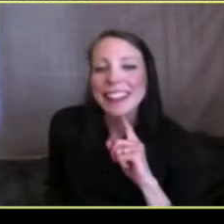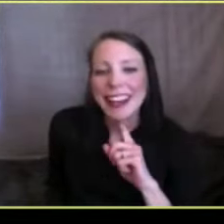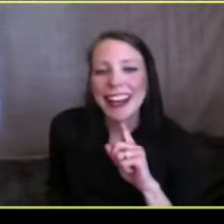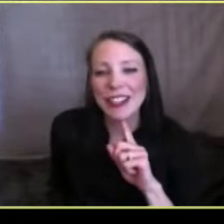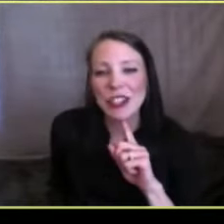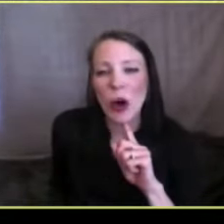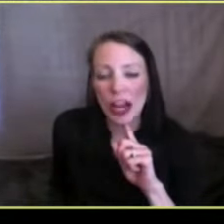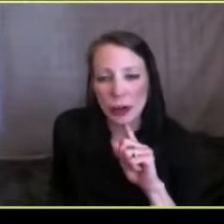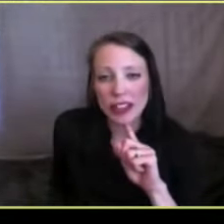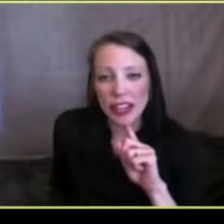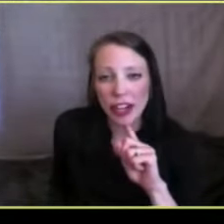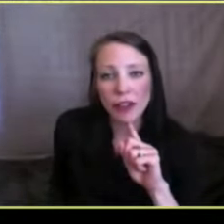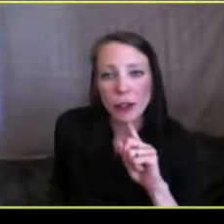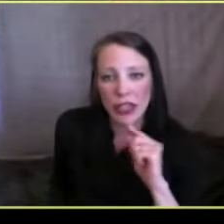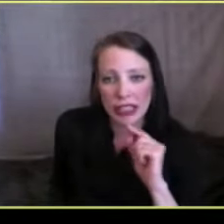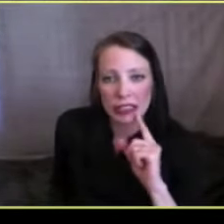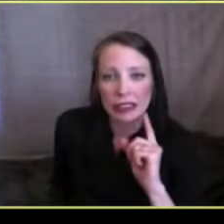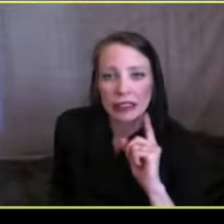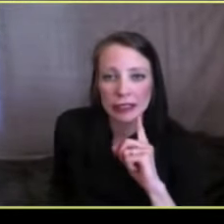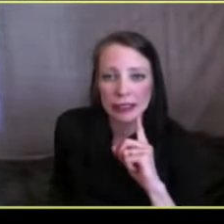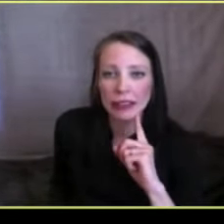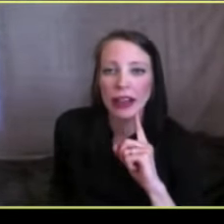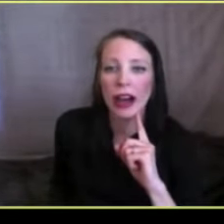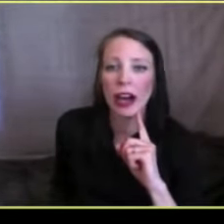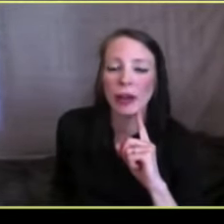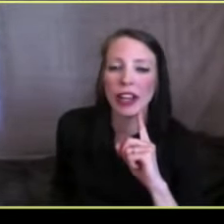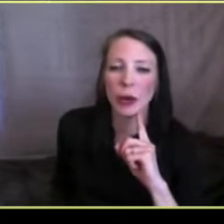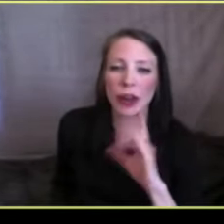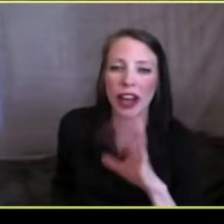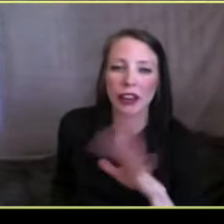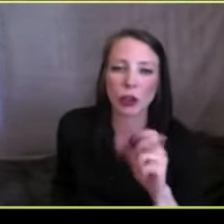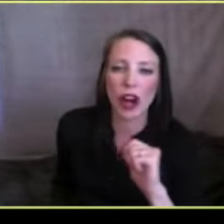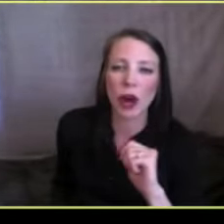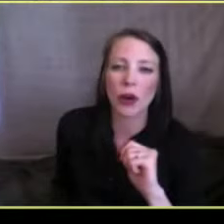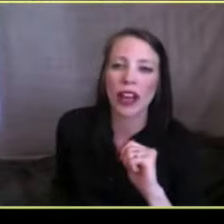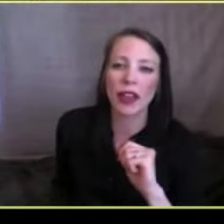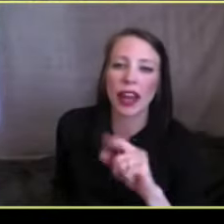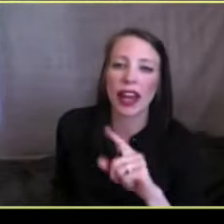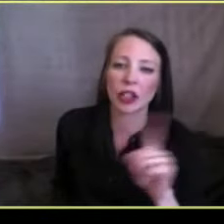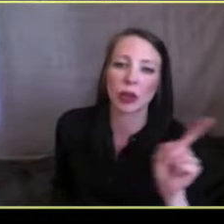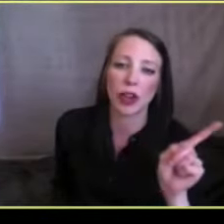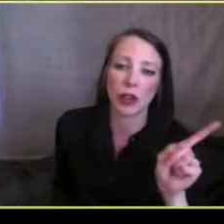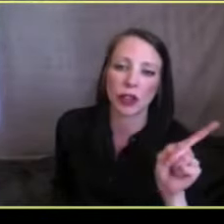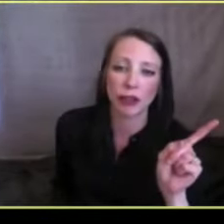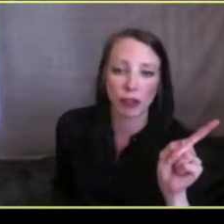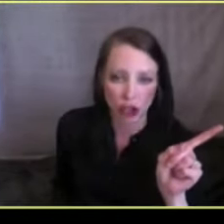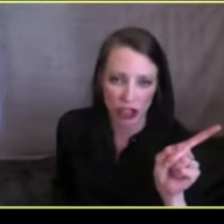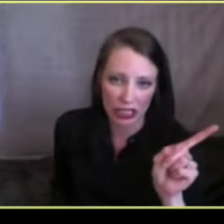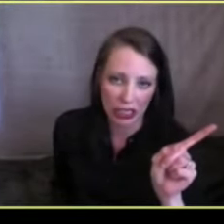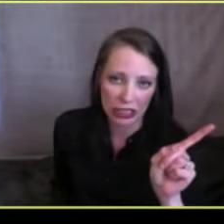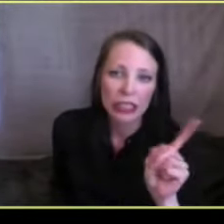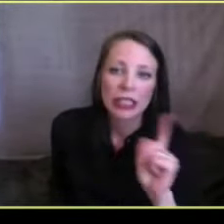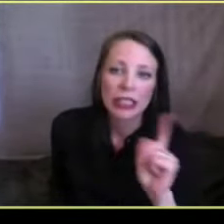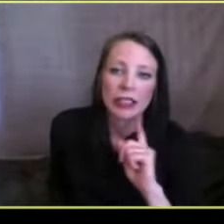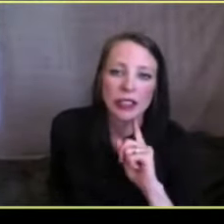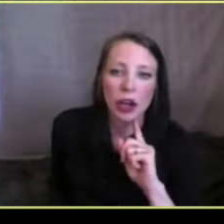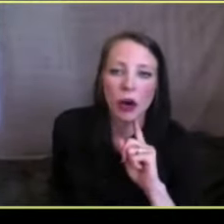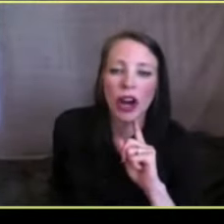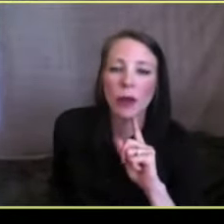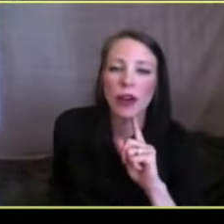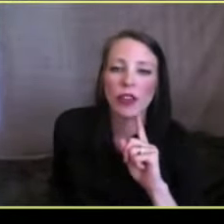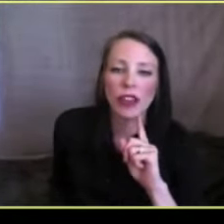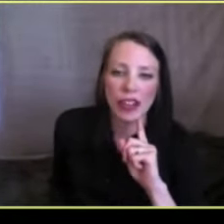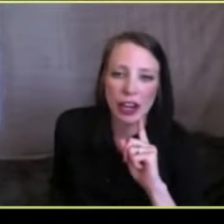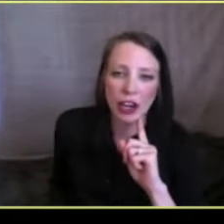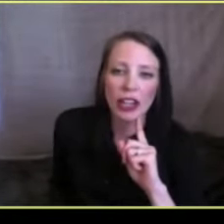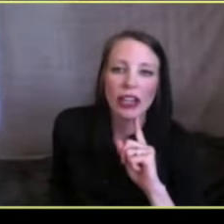Pennsylvania. And so I was there for a few days. And, kind of looked around, and then I actually went over to Virginia. So I